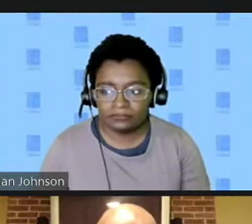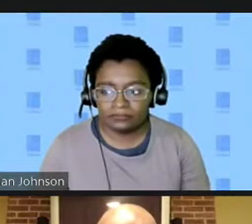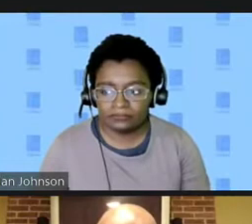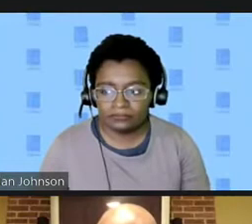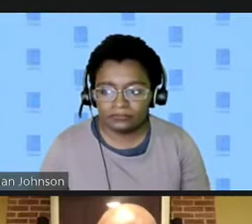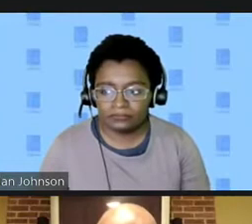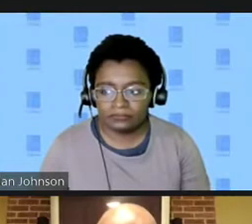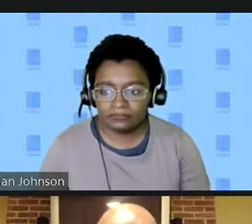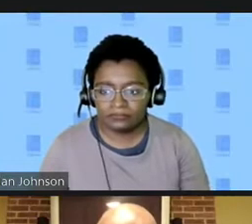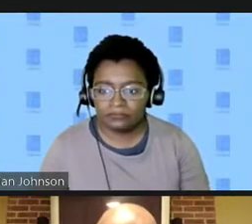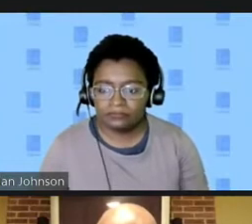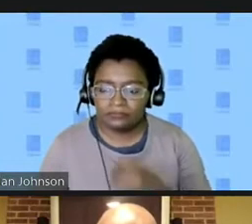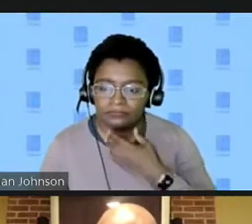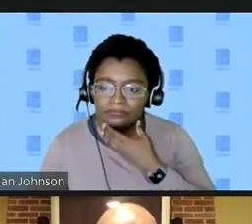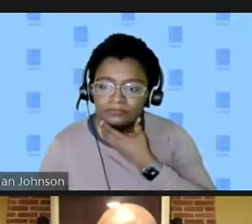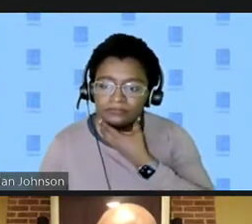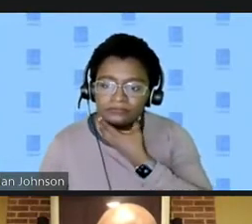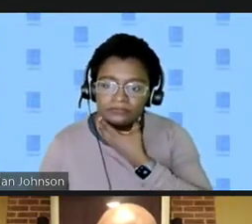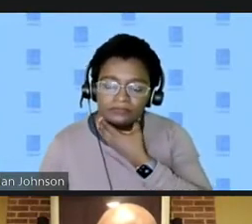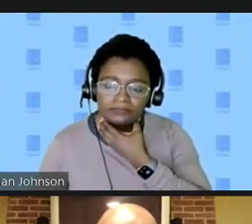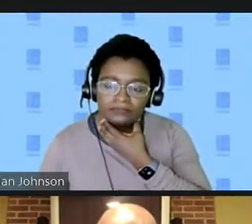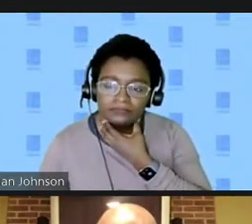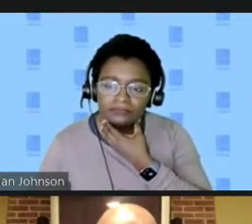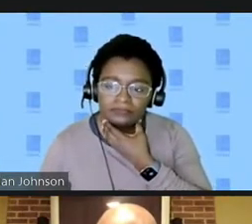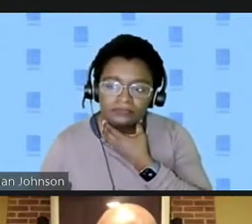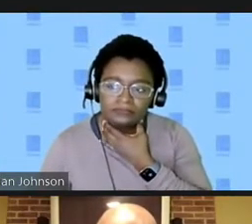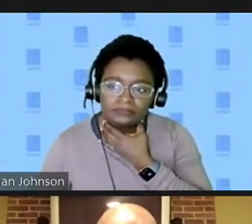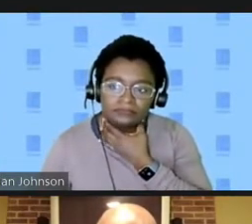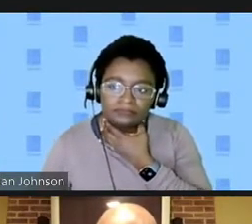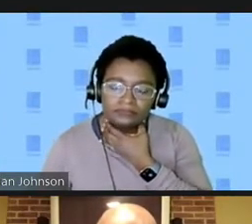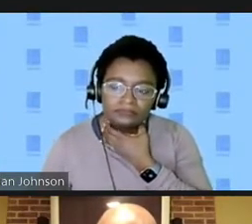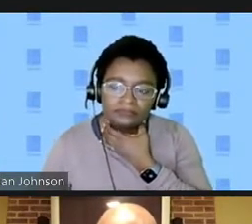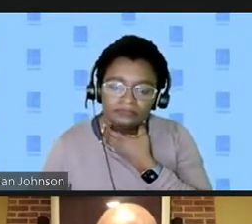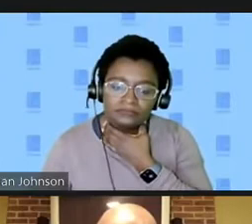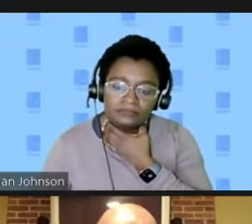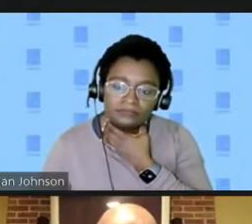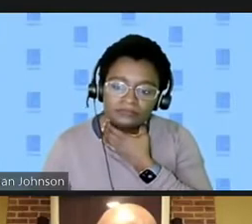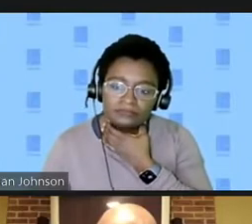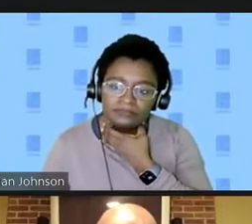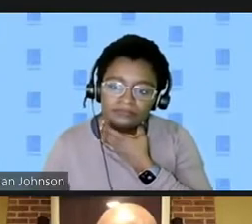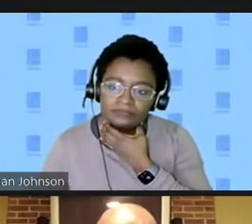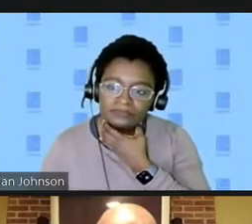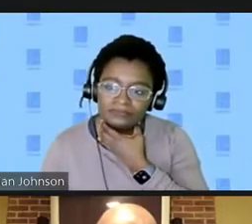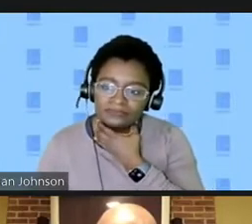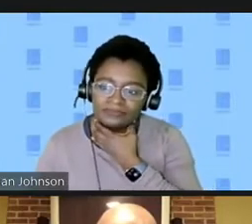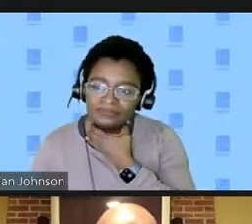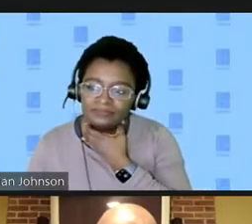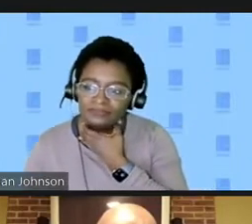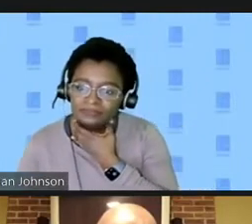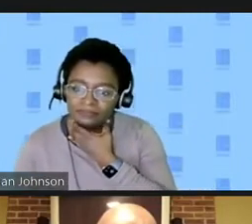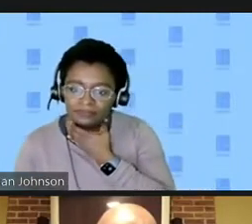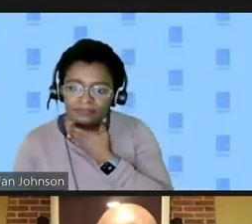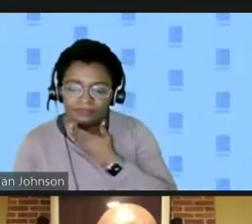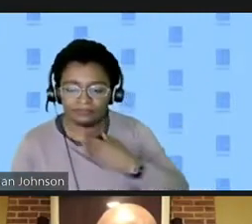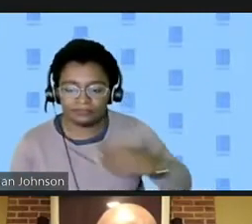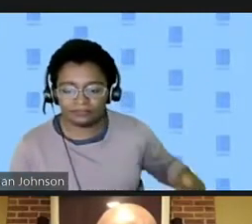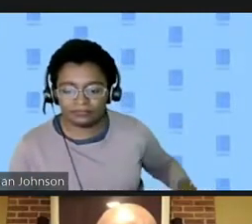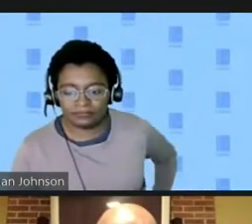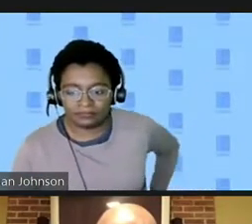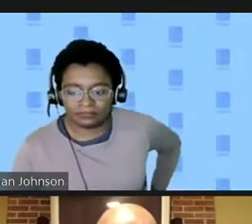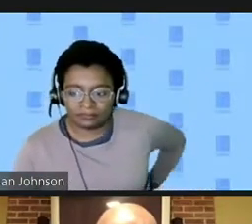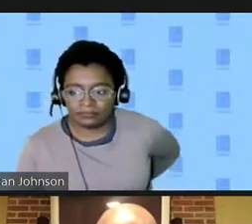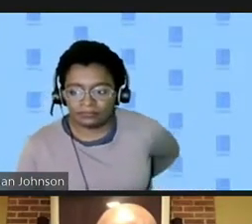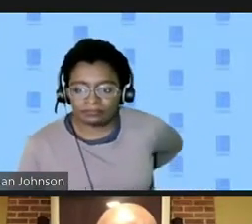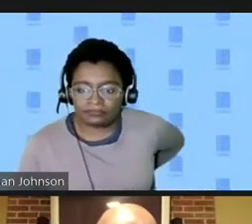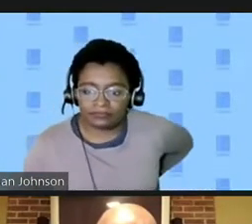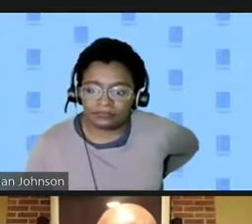through, including income verification. So I think that's going to be a really good step to helping us be more